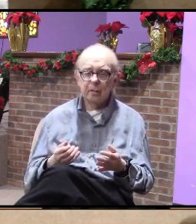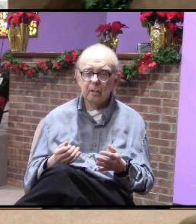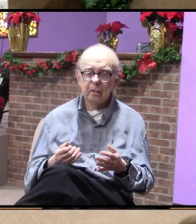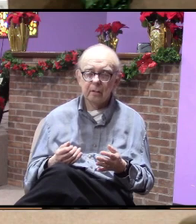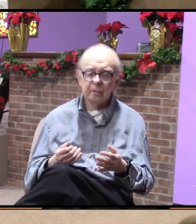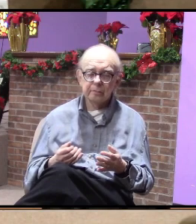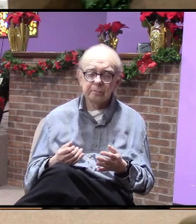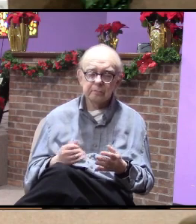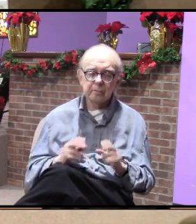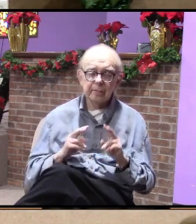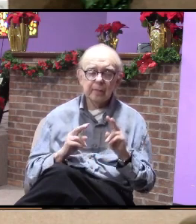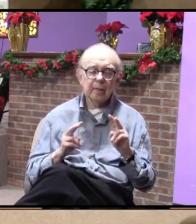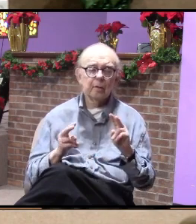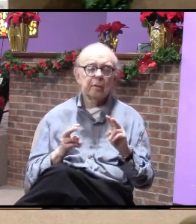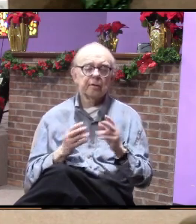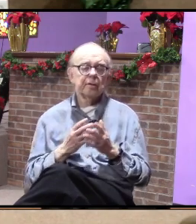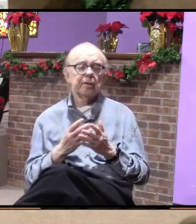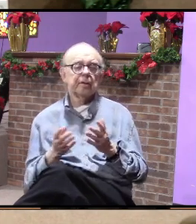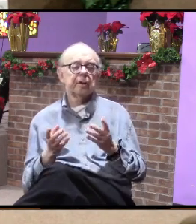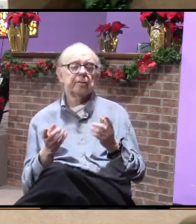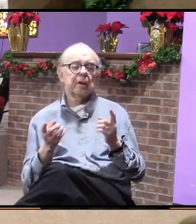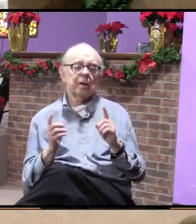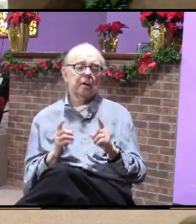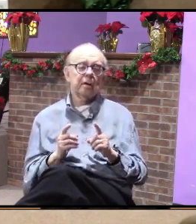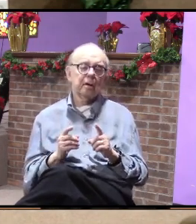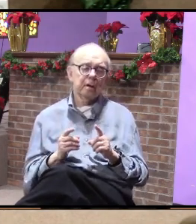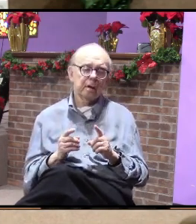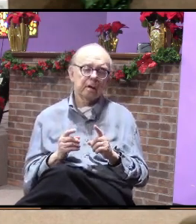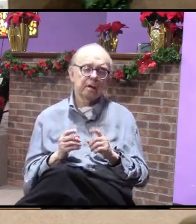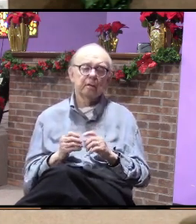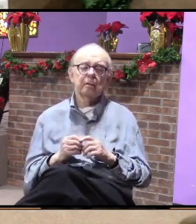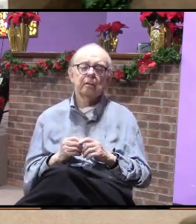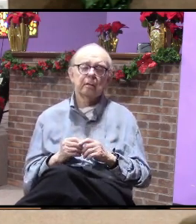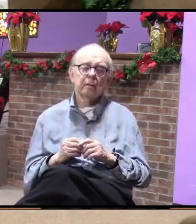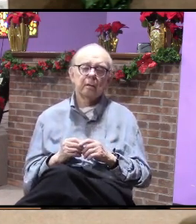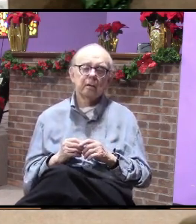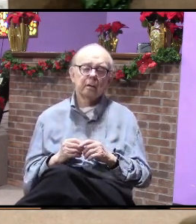you can watch things starting to occur and starting to happen.